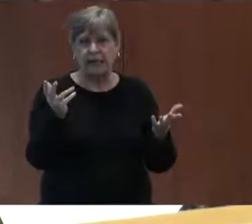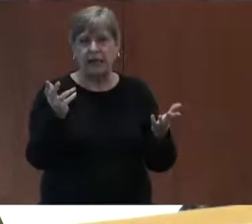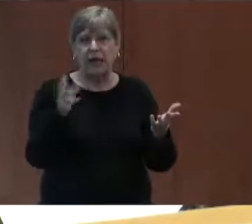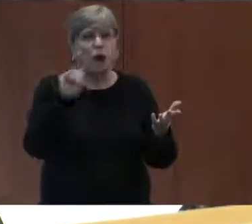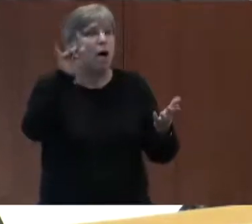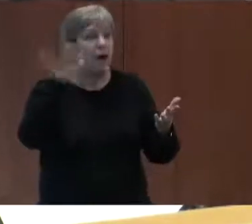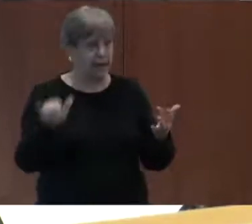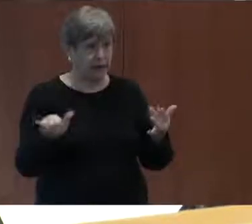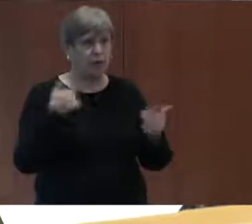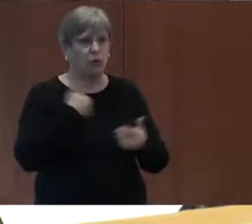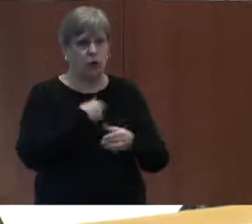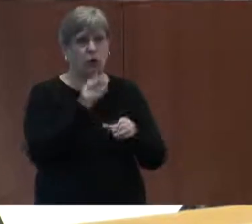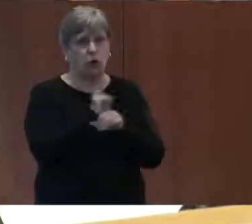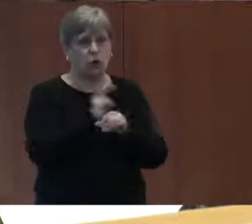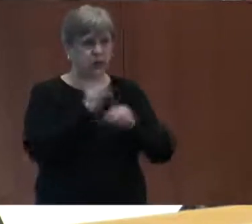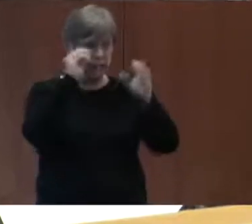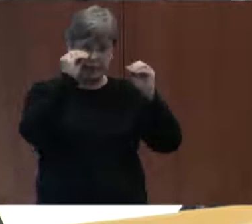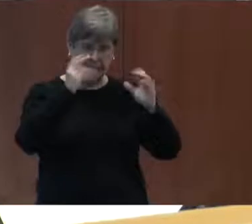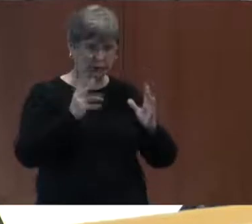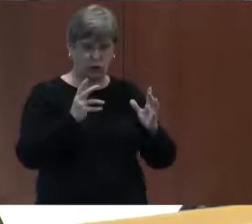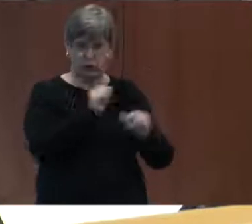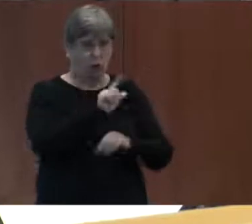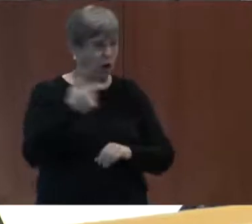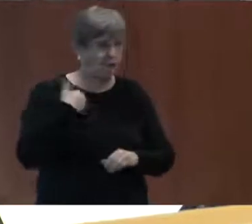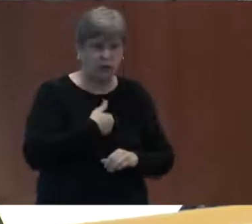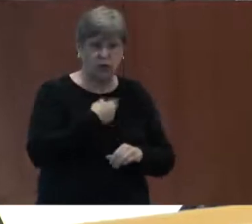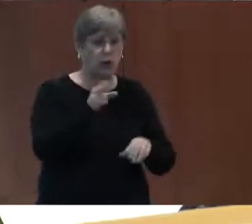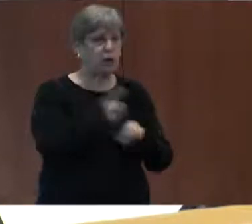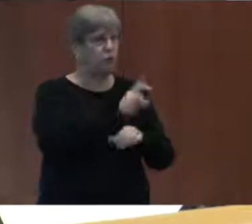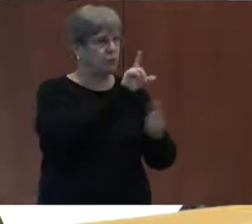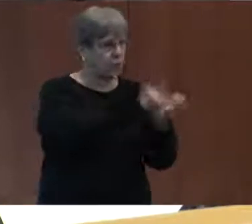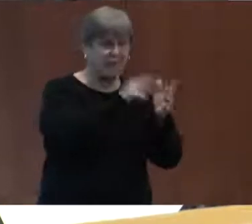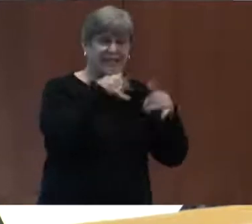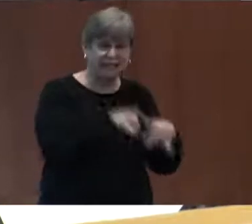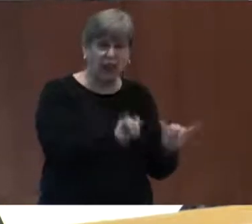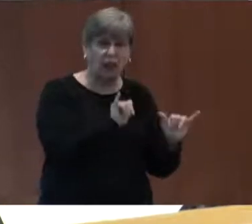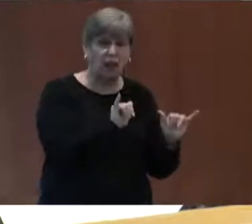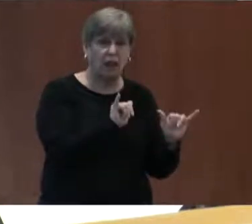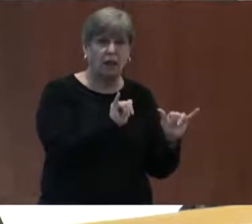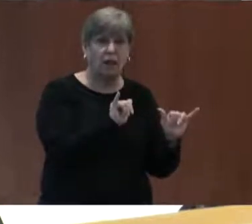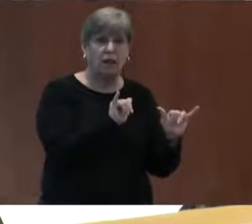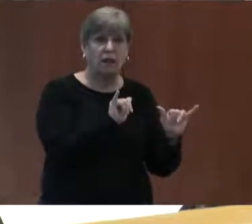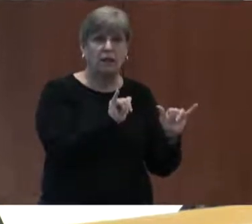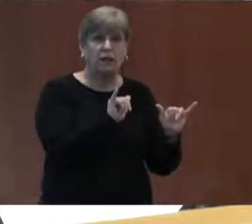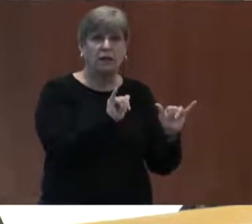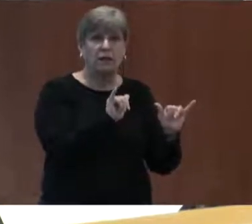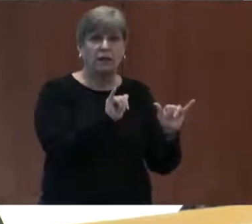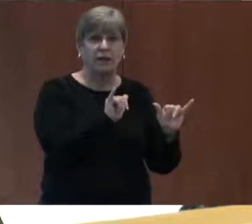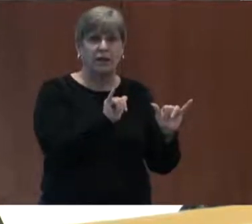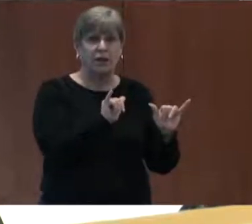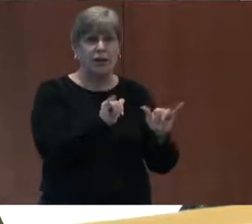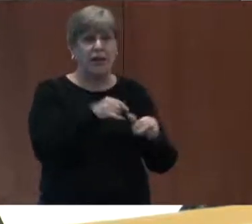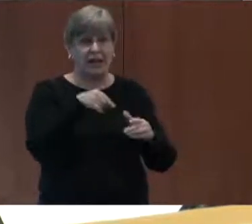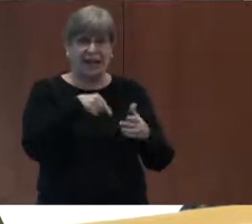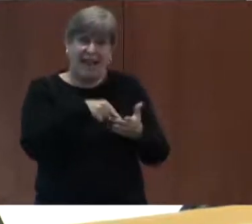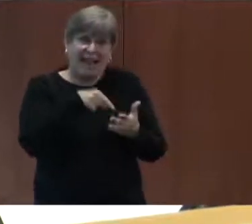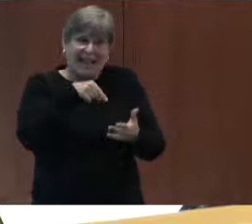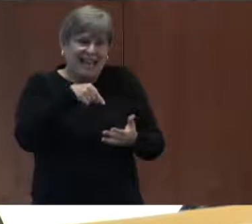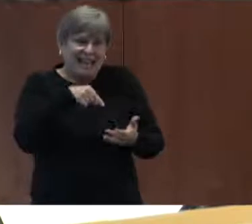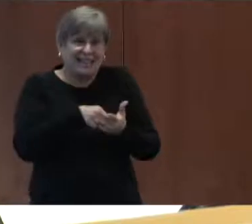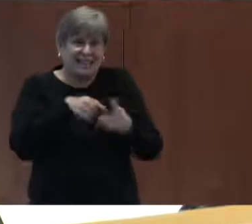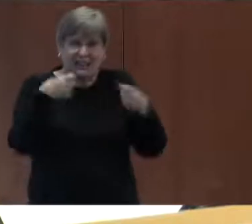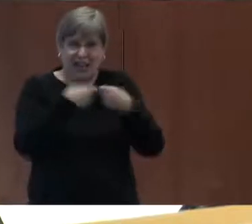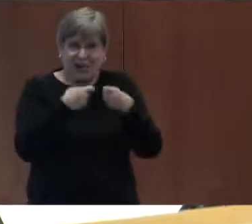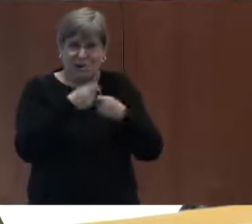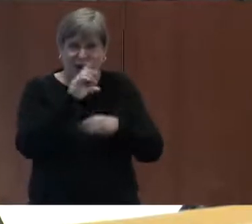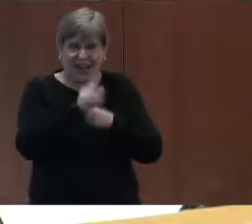commodity that we use regularly. I mean, teachers, it's just all of us. We use print still in the printless electronic age. Right. So Dr. Michael